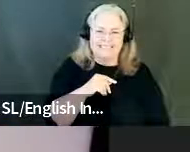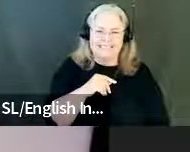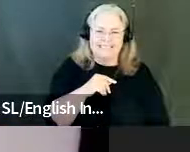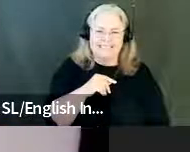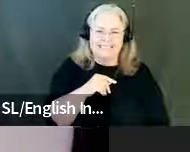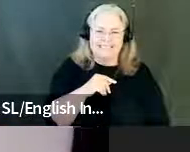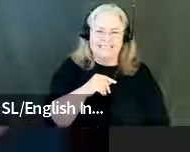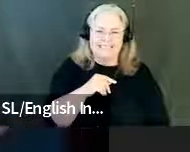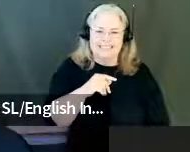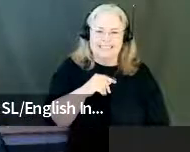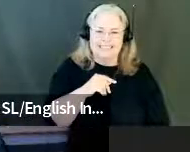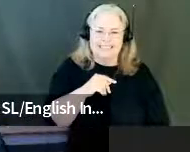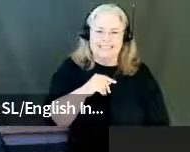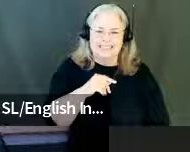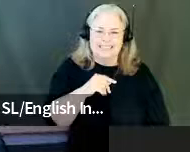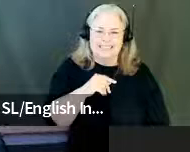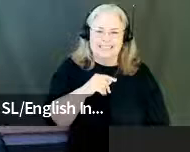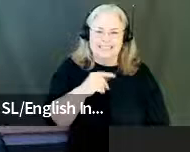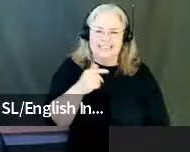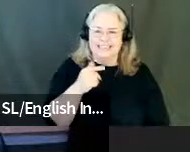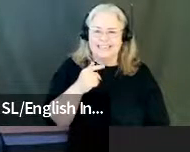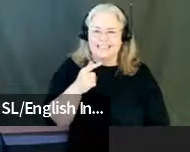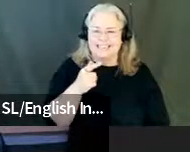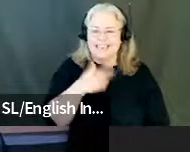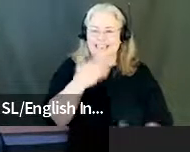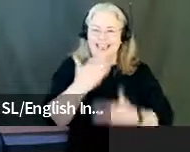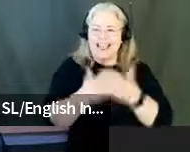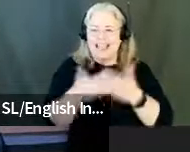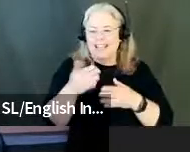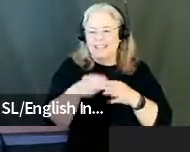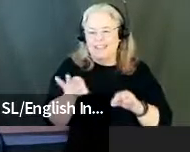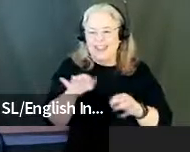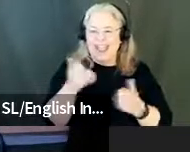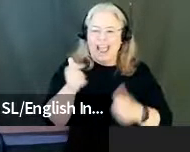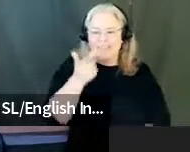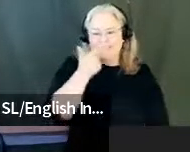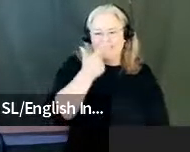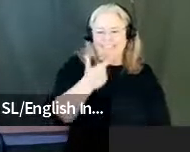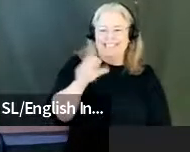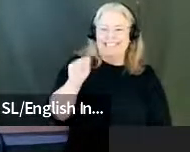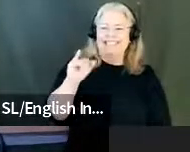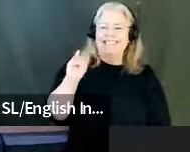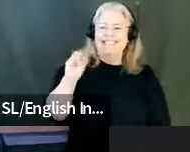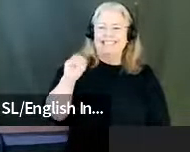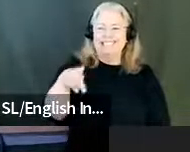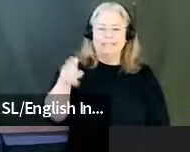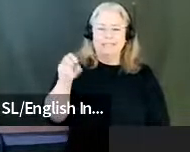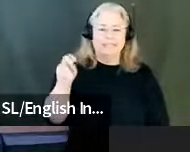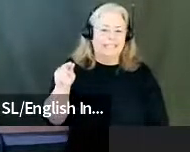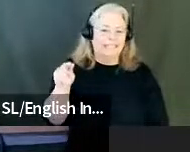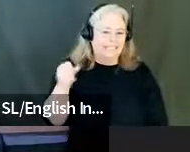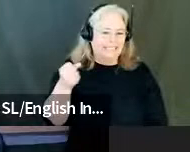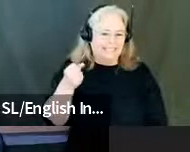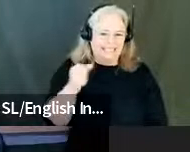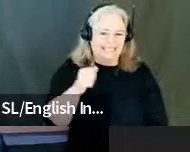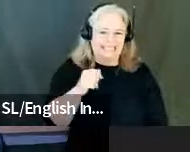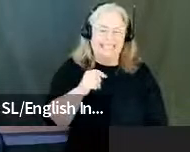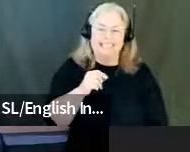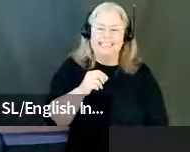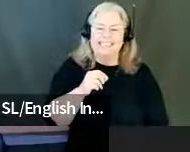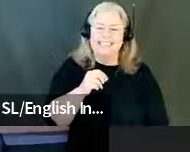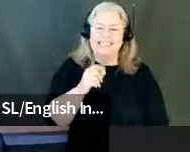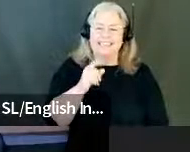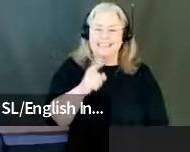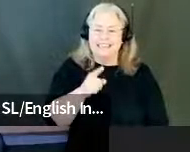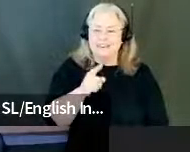So I had my hands free, and then I was watching The Simpsons, and this